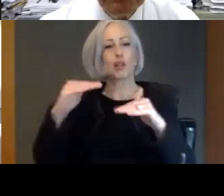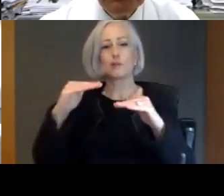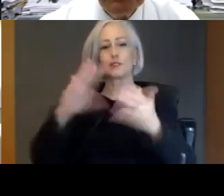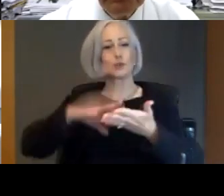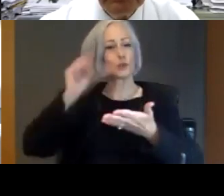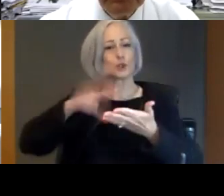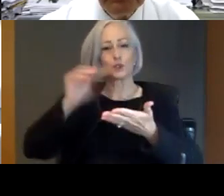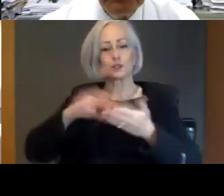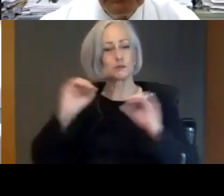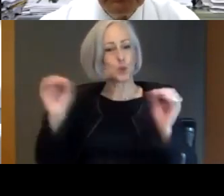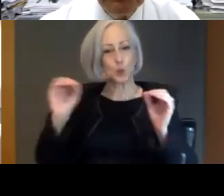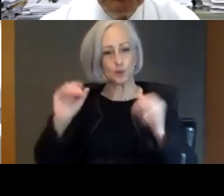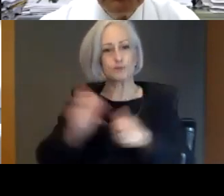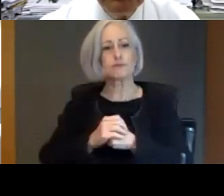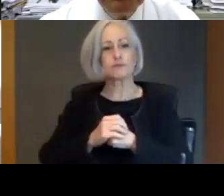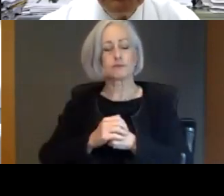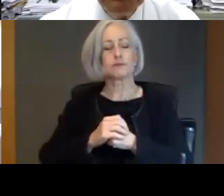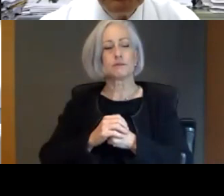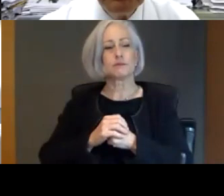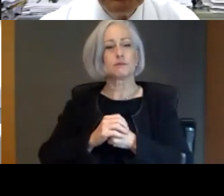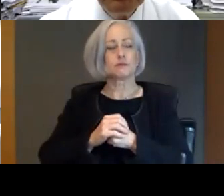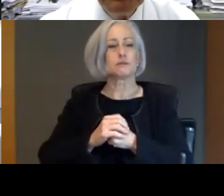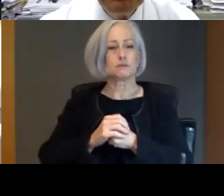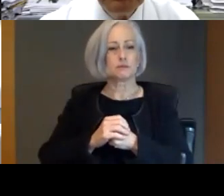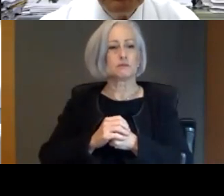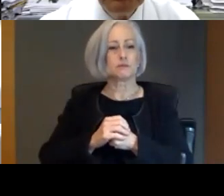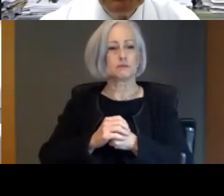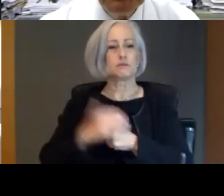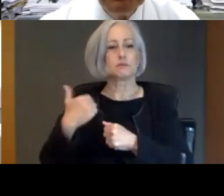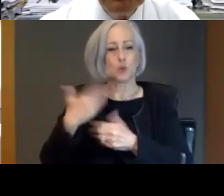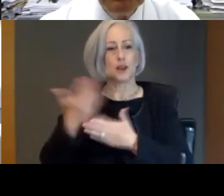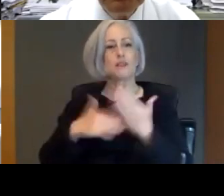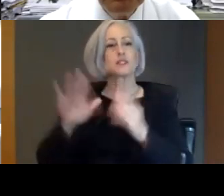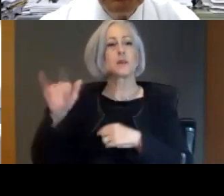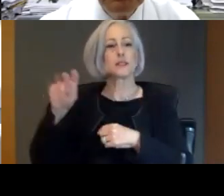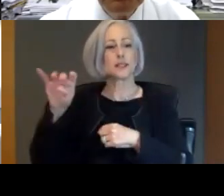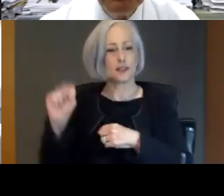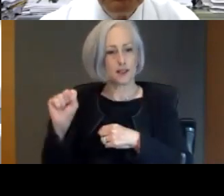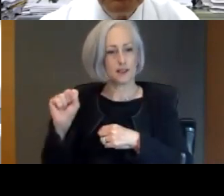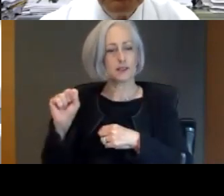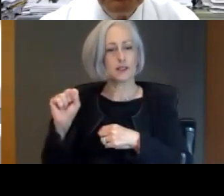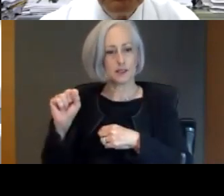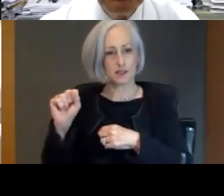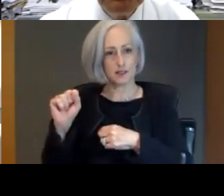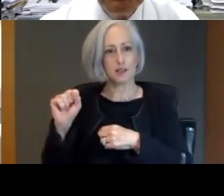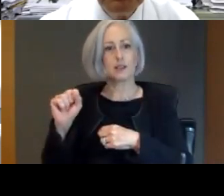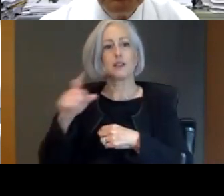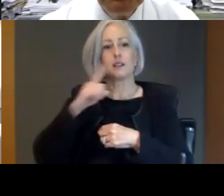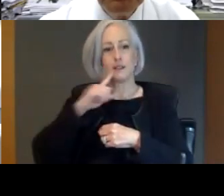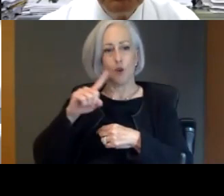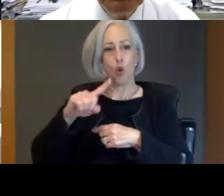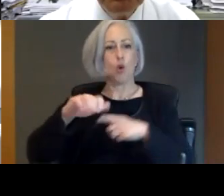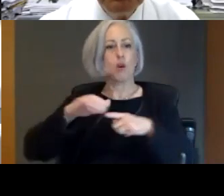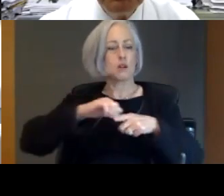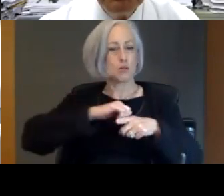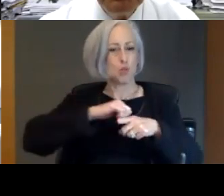our biological backgrounds, there are some cases that you may not even see in the areas of practice.